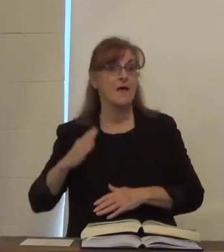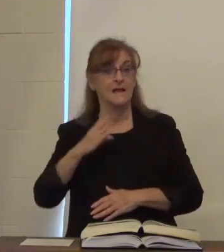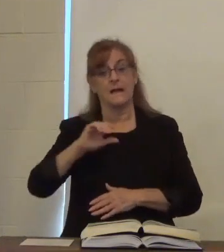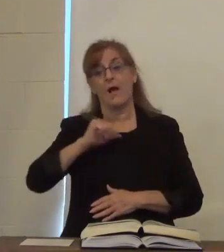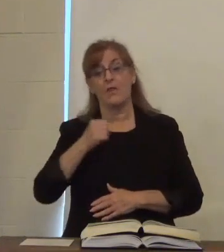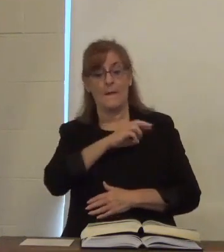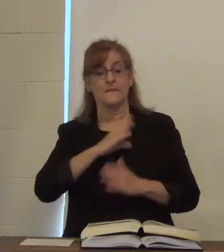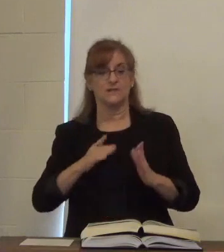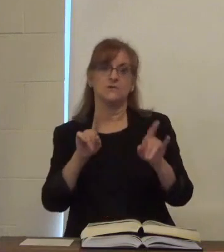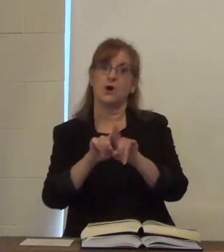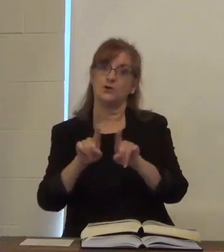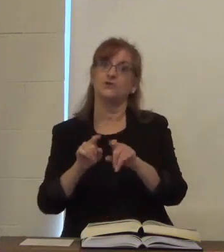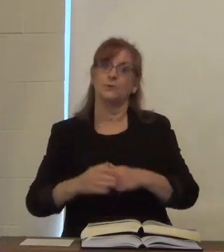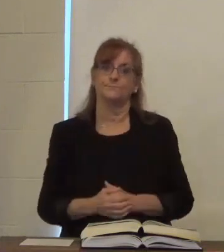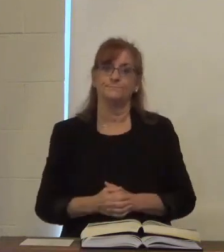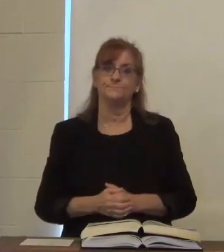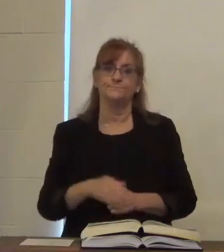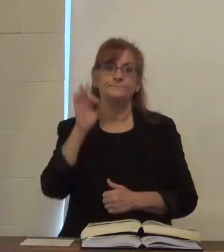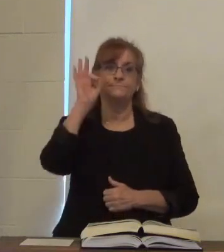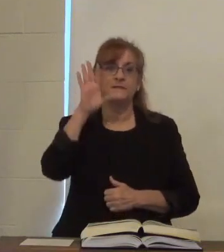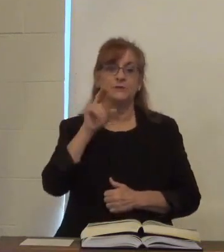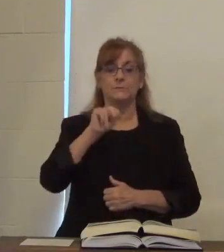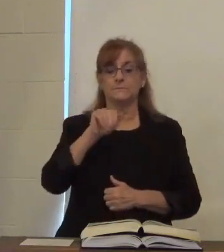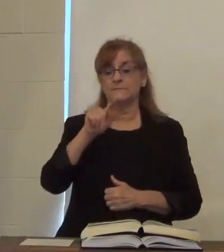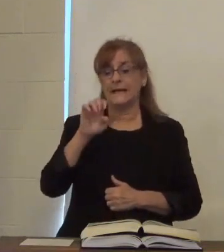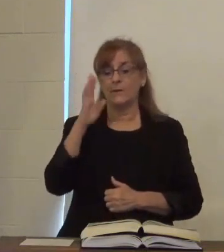Pastor Nate is coming to lead us in prayer this morning.